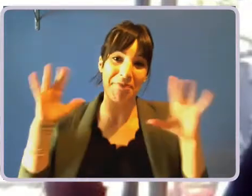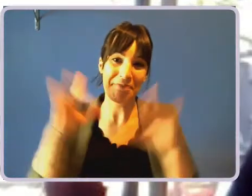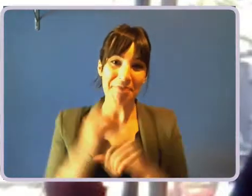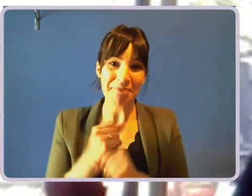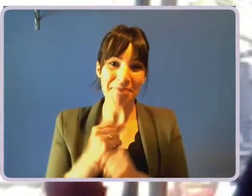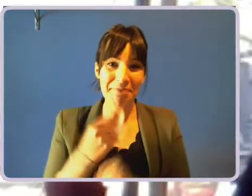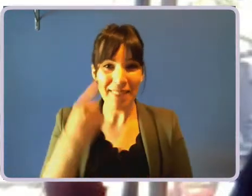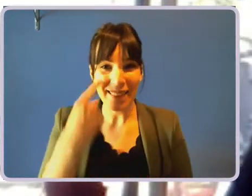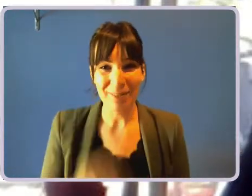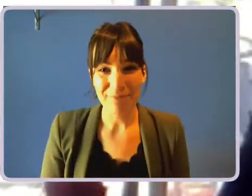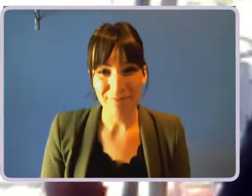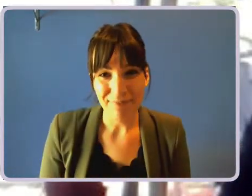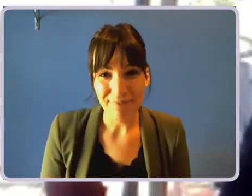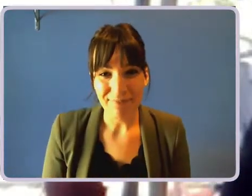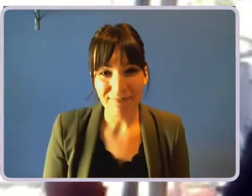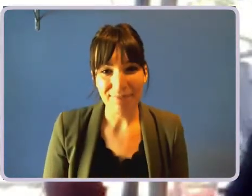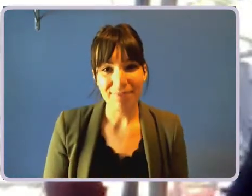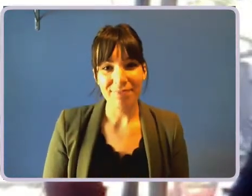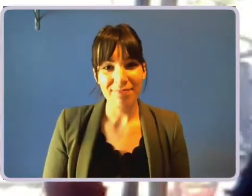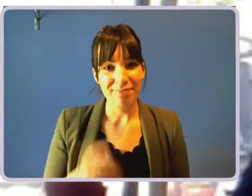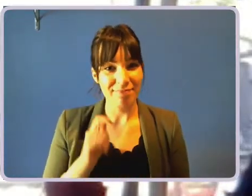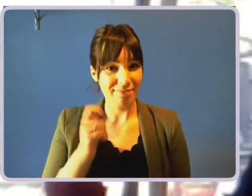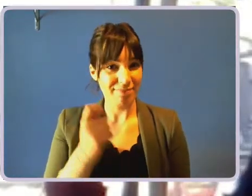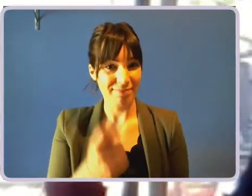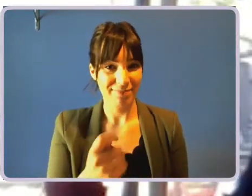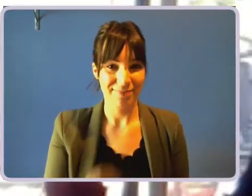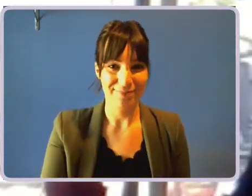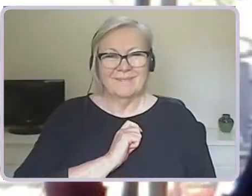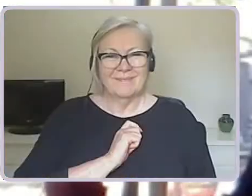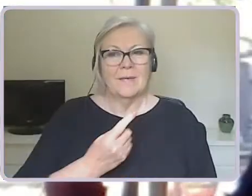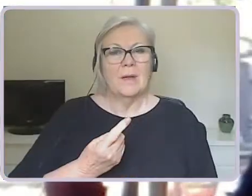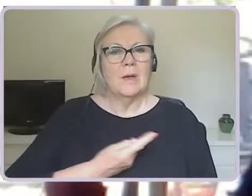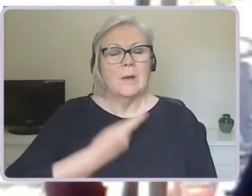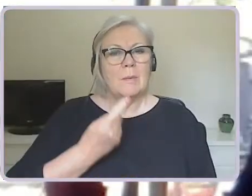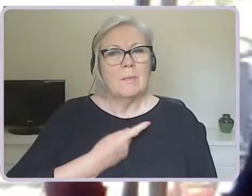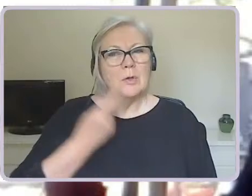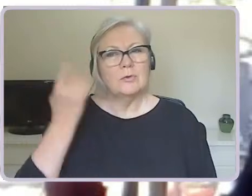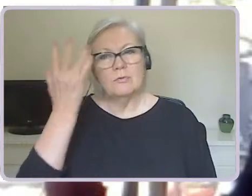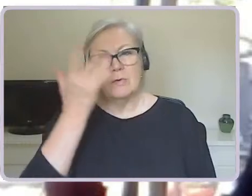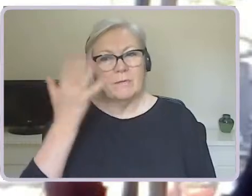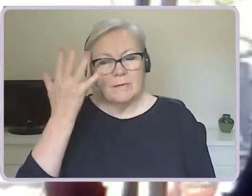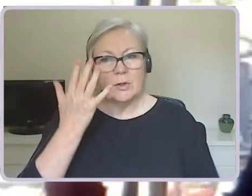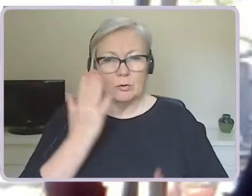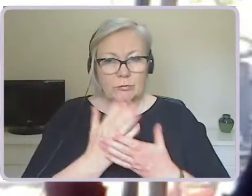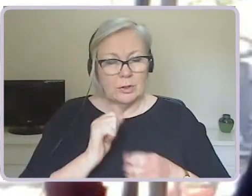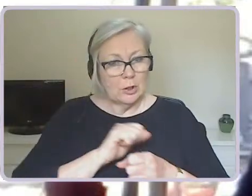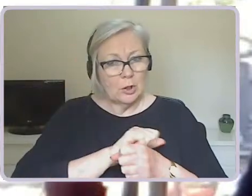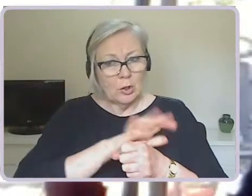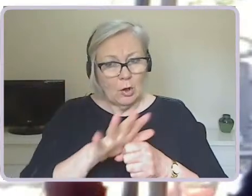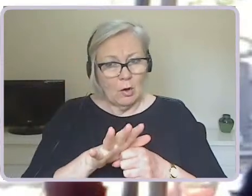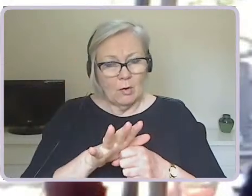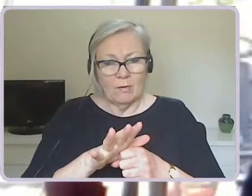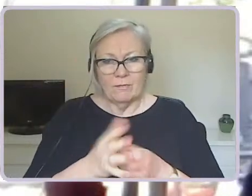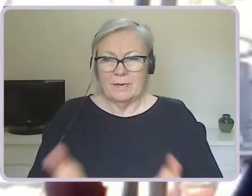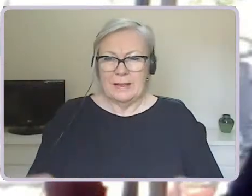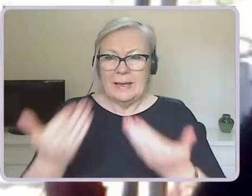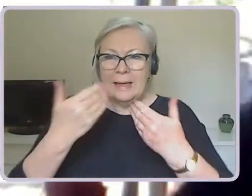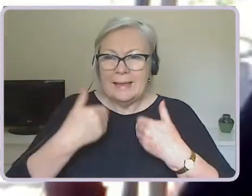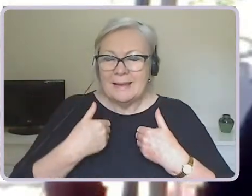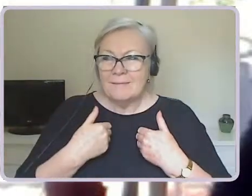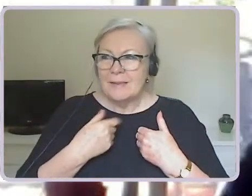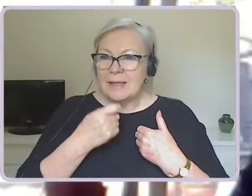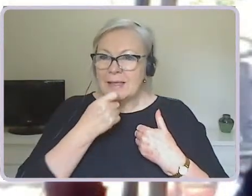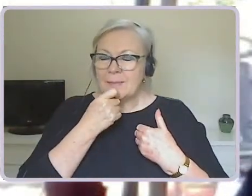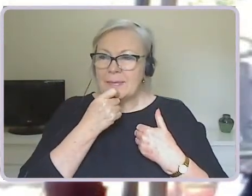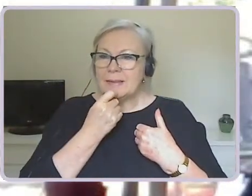reflection. I think COVID-19 has given us all a small taste of what it's like to